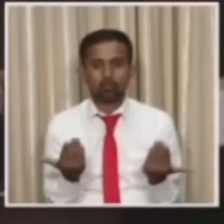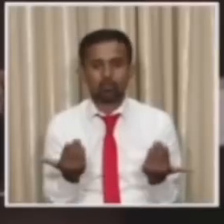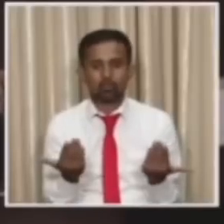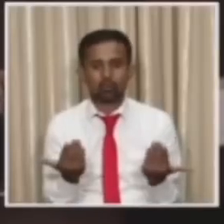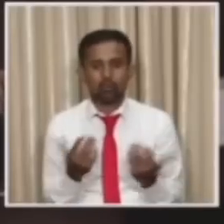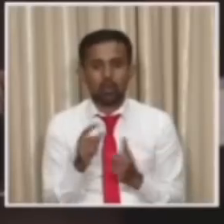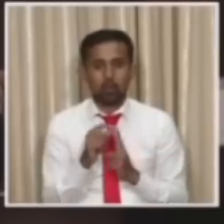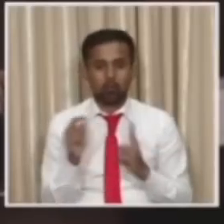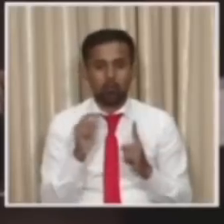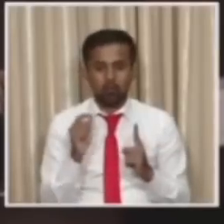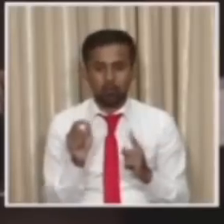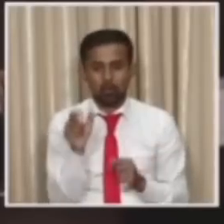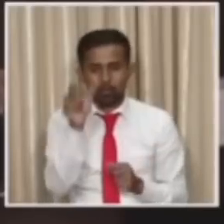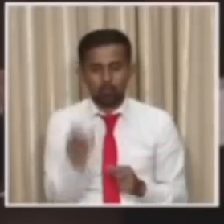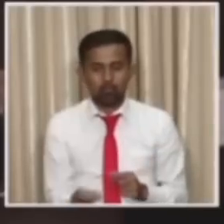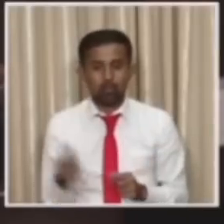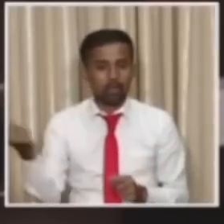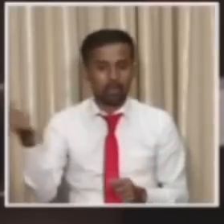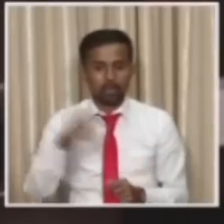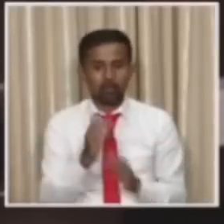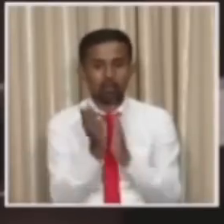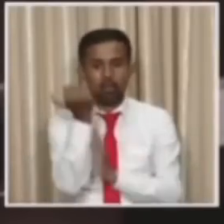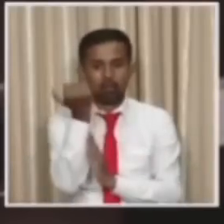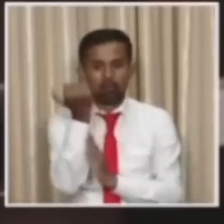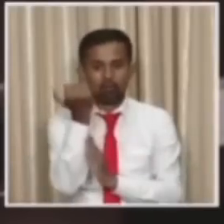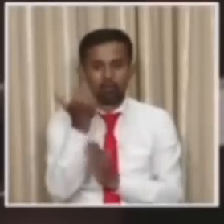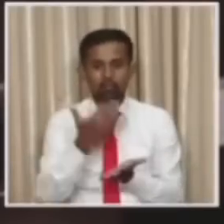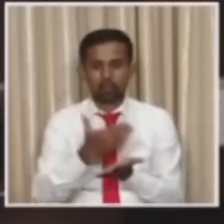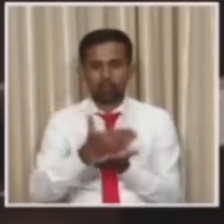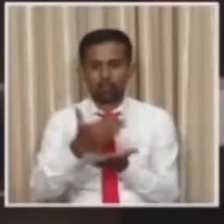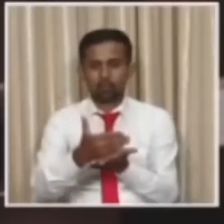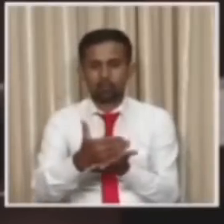from our party differences should take up so I would first like to raise it also about